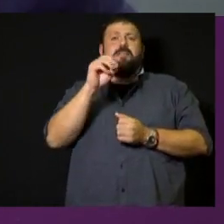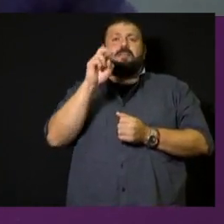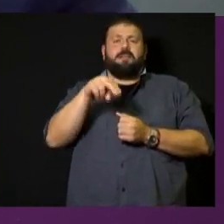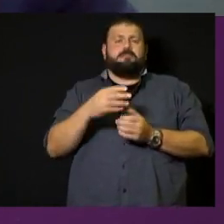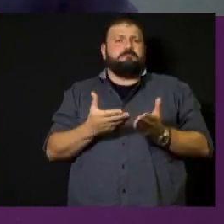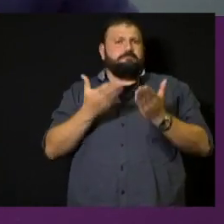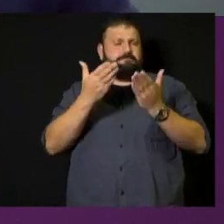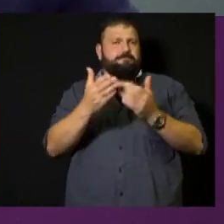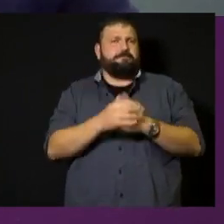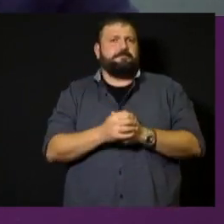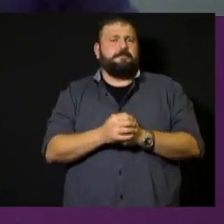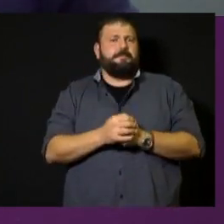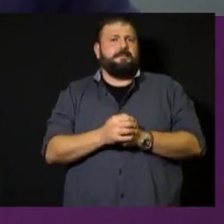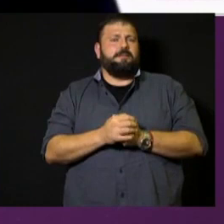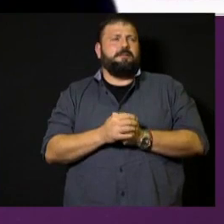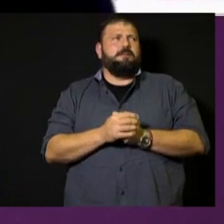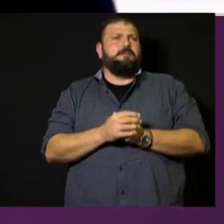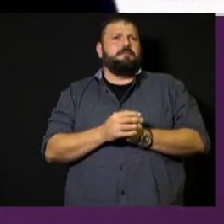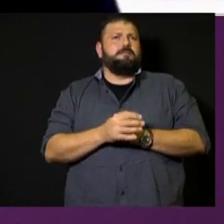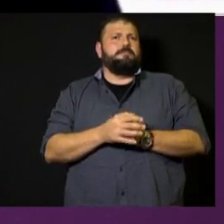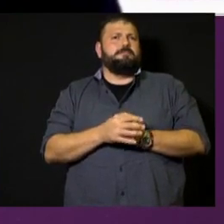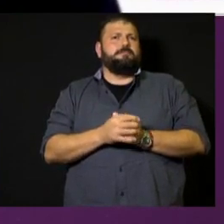Adrian, go ahead.